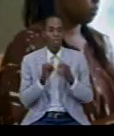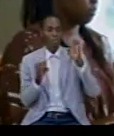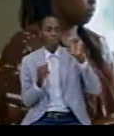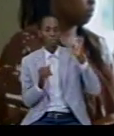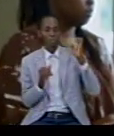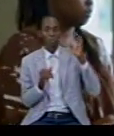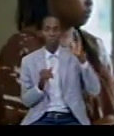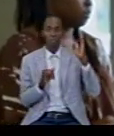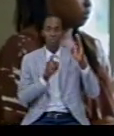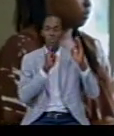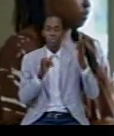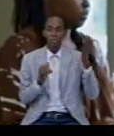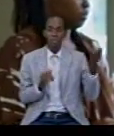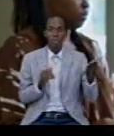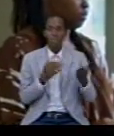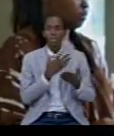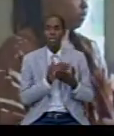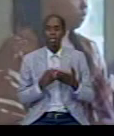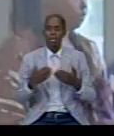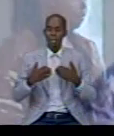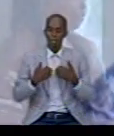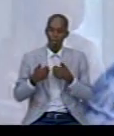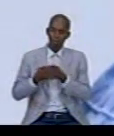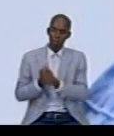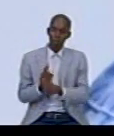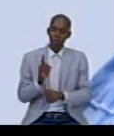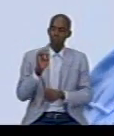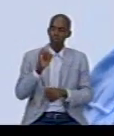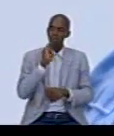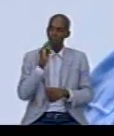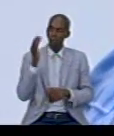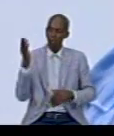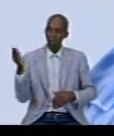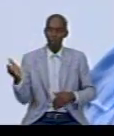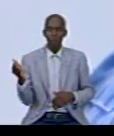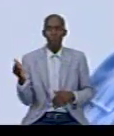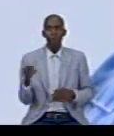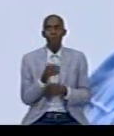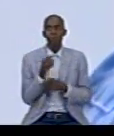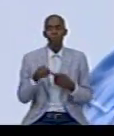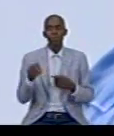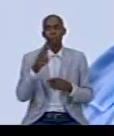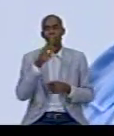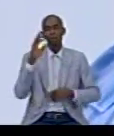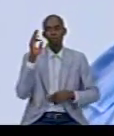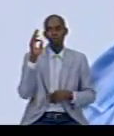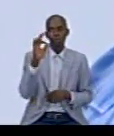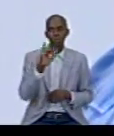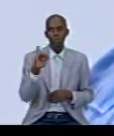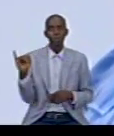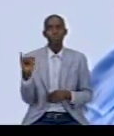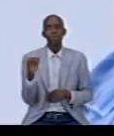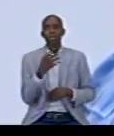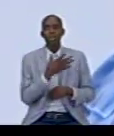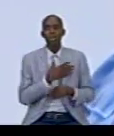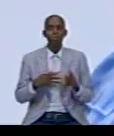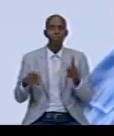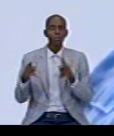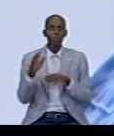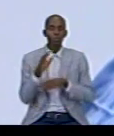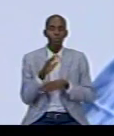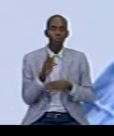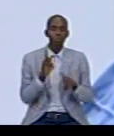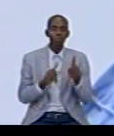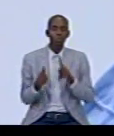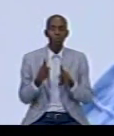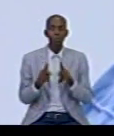is there, and then the follow-up is there. When you are reaching out after the people are converted, your work